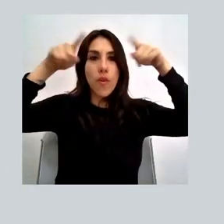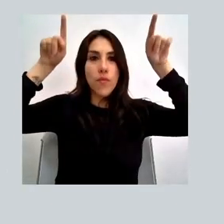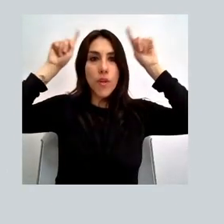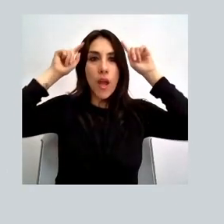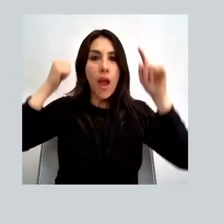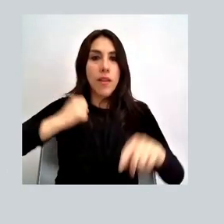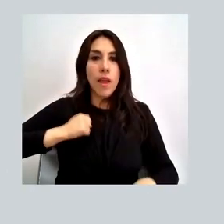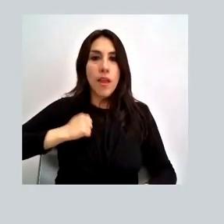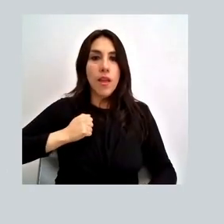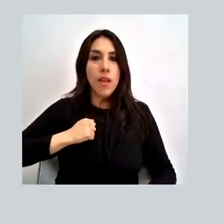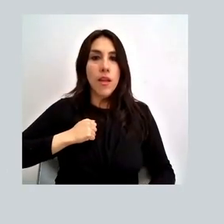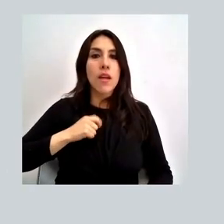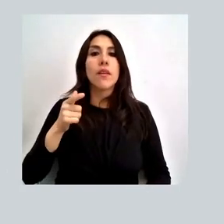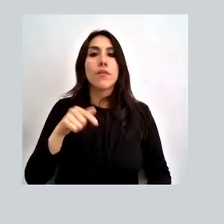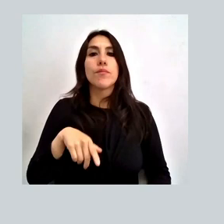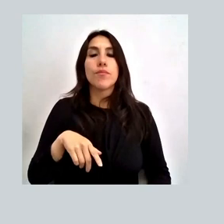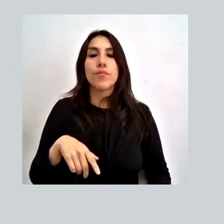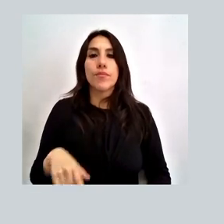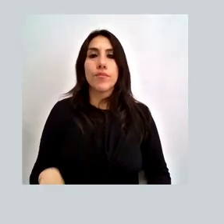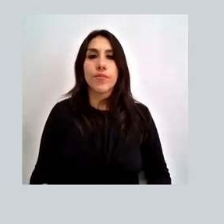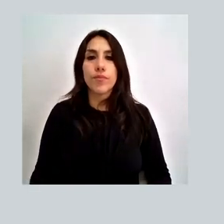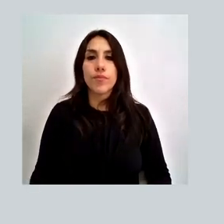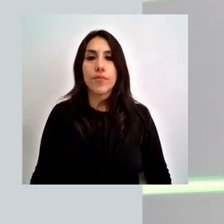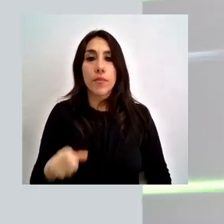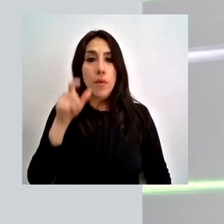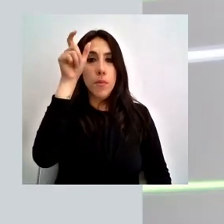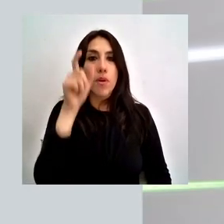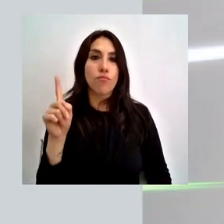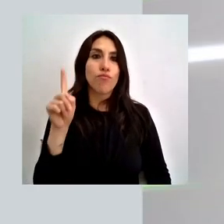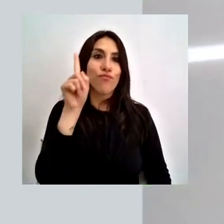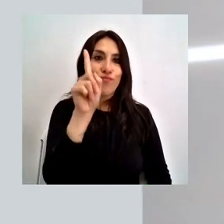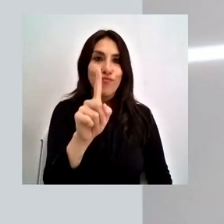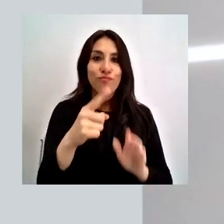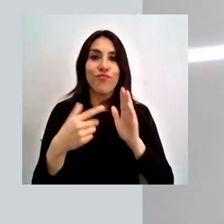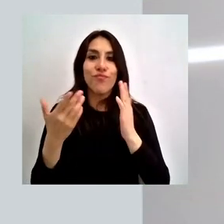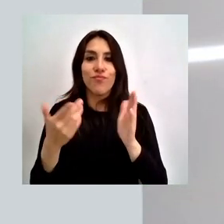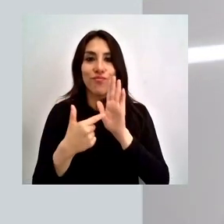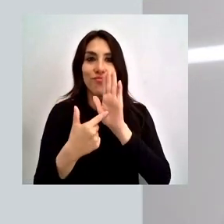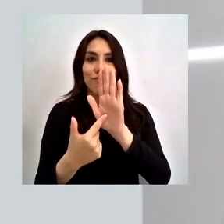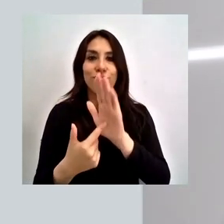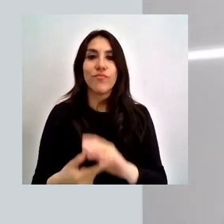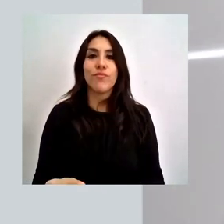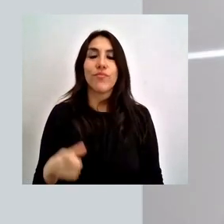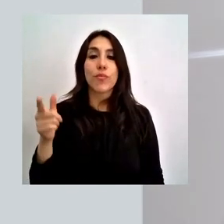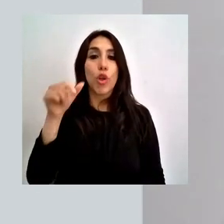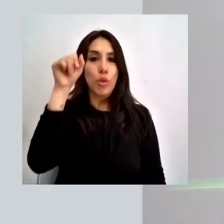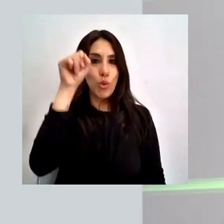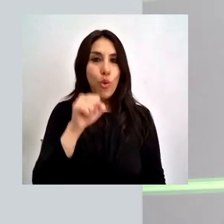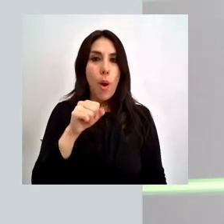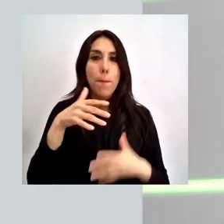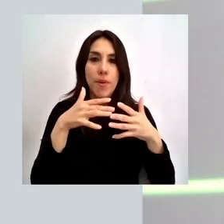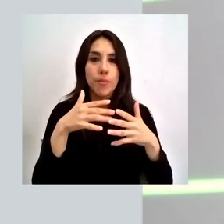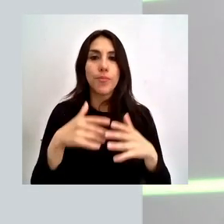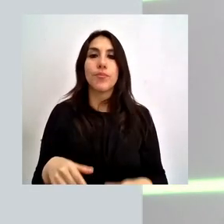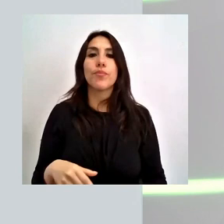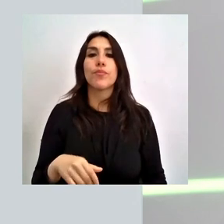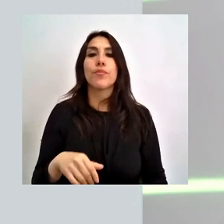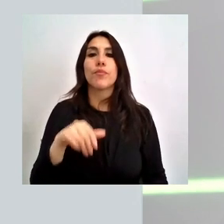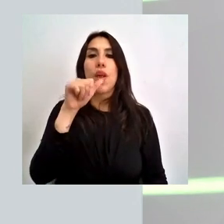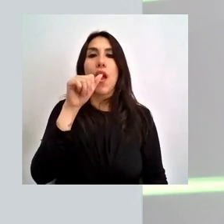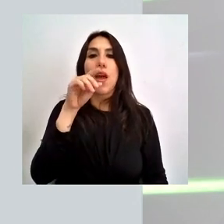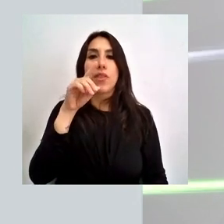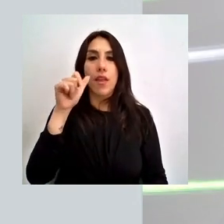to 2005, as a lawyer from the Catholic University of America. And as a senator, he was the author and